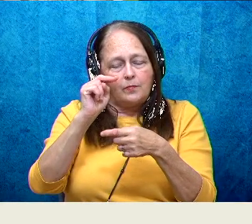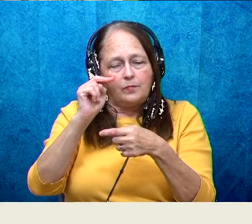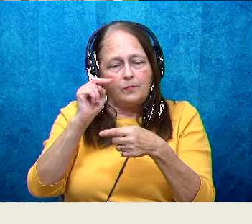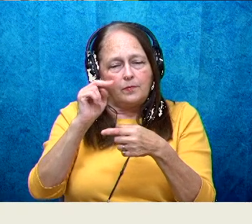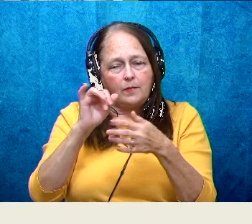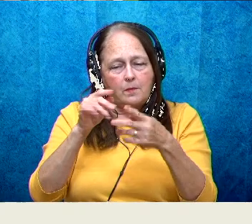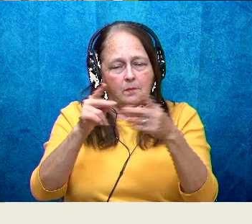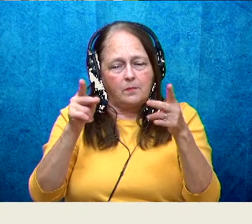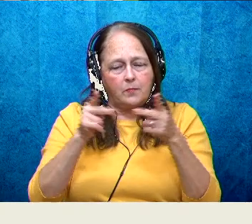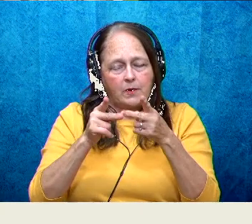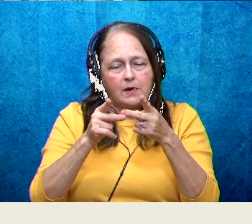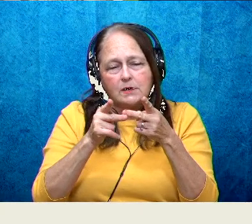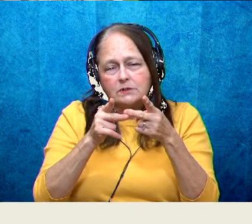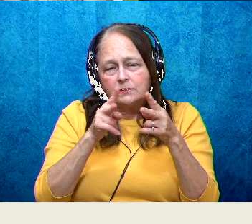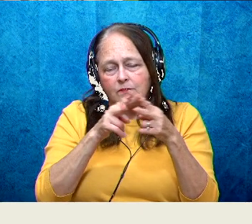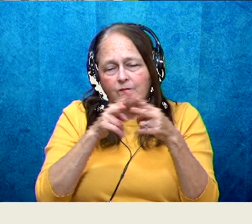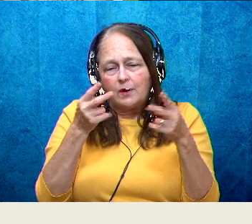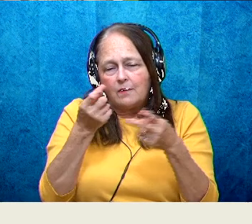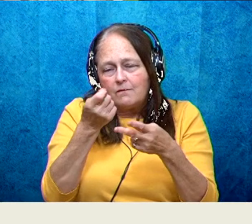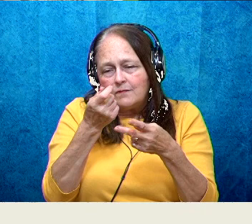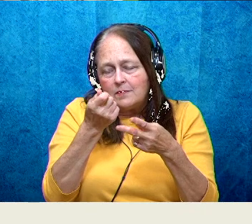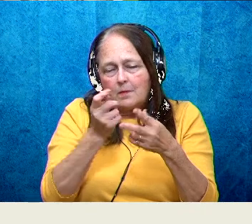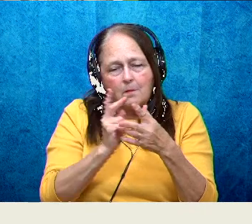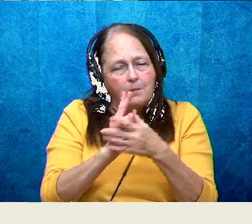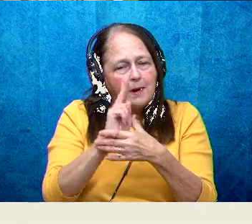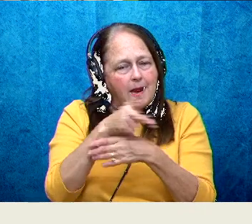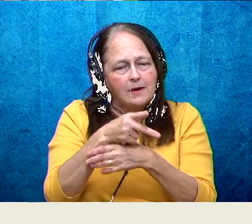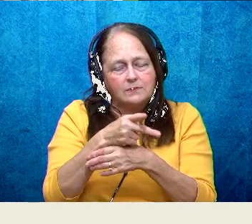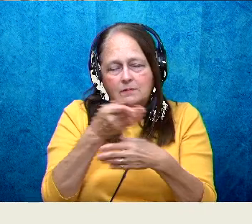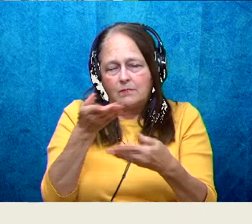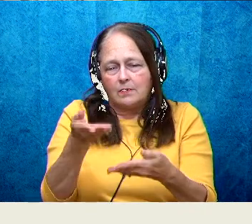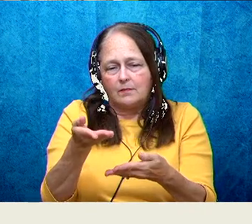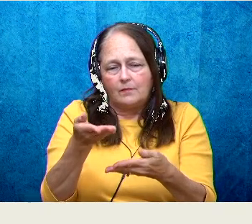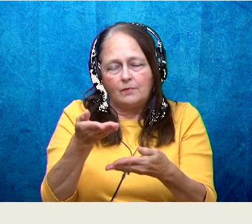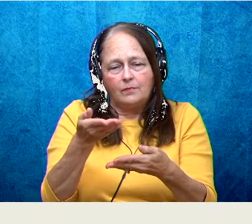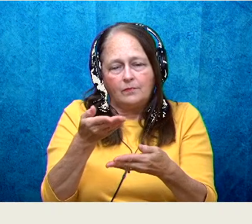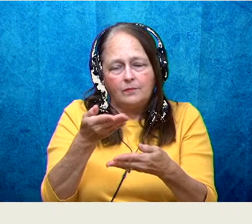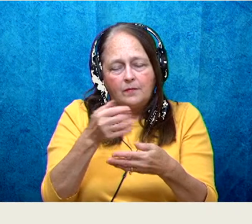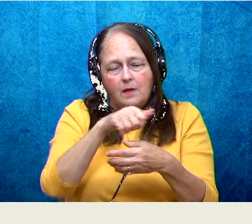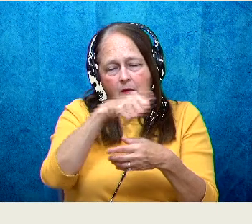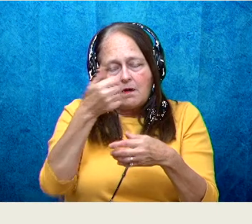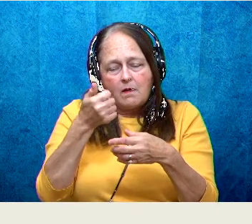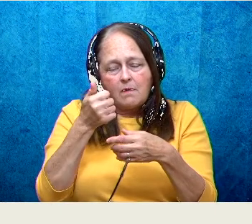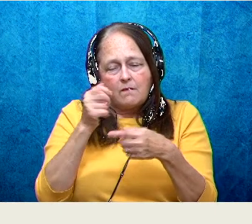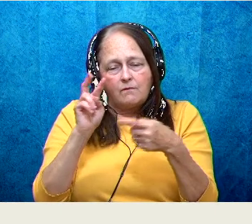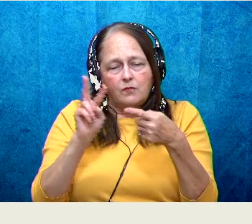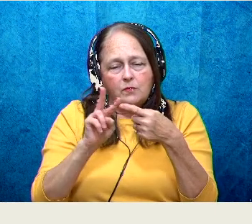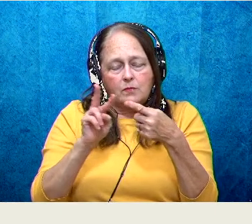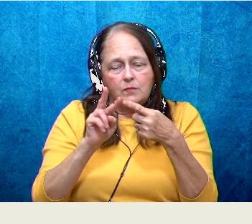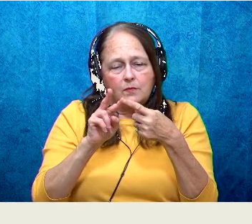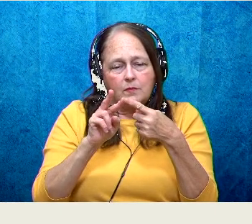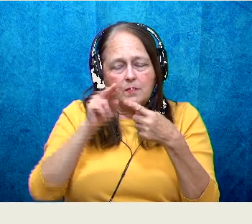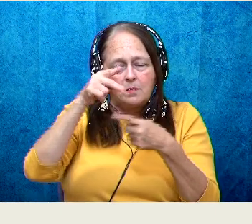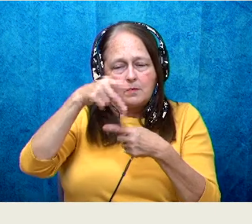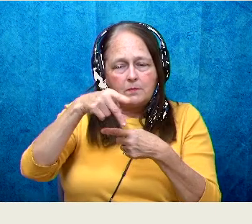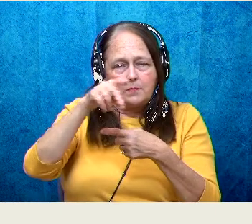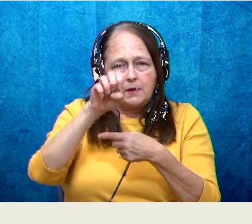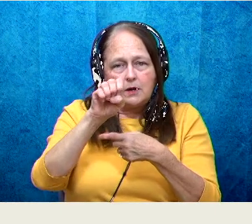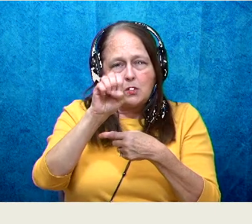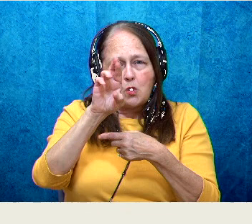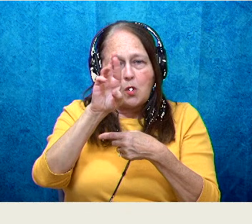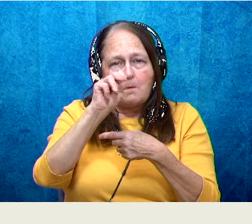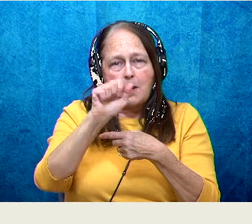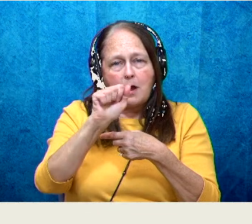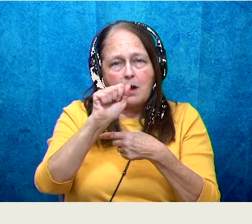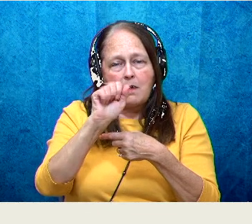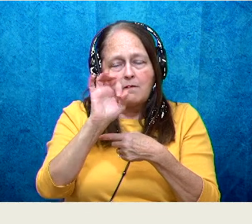a place where very few plants can grow. Another visual vocabulary is permafrost. Now think